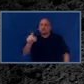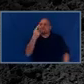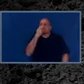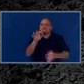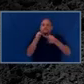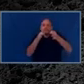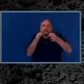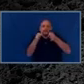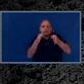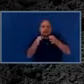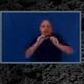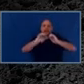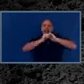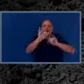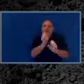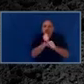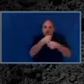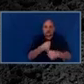how that was even created?